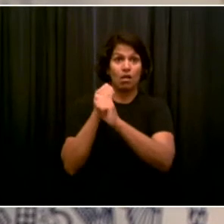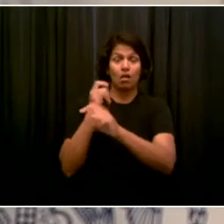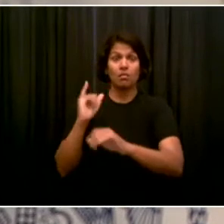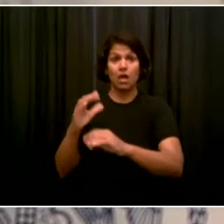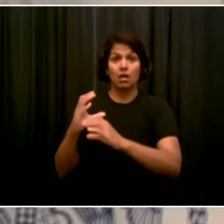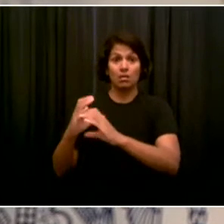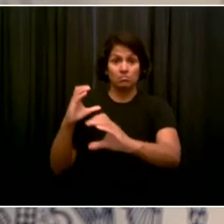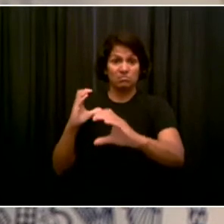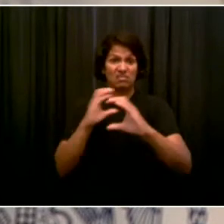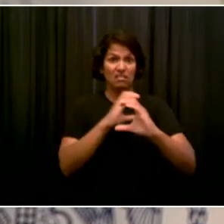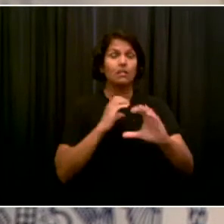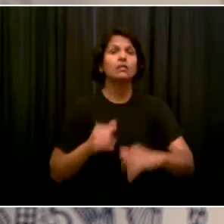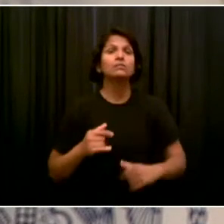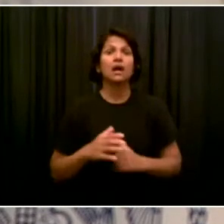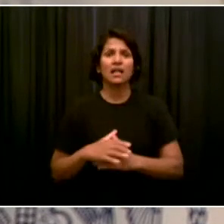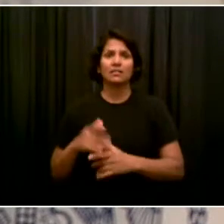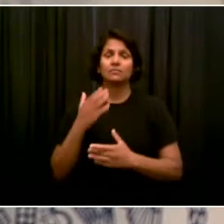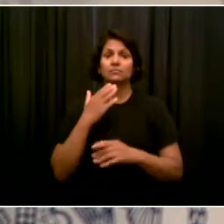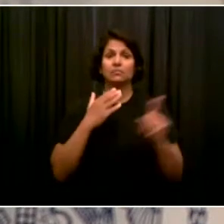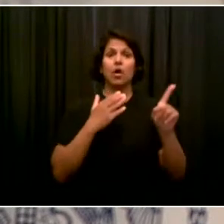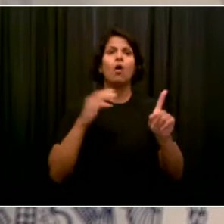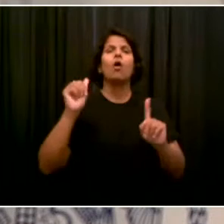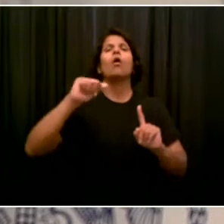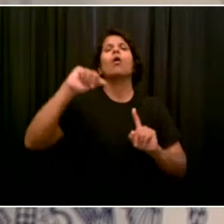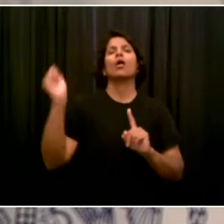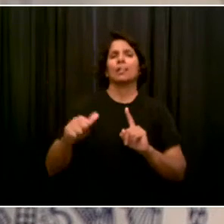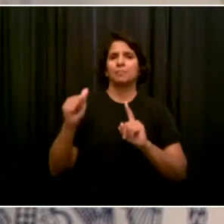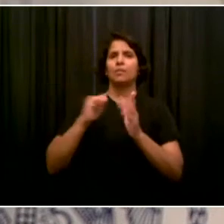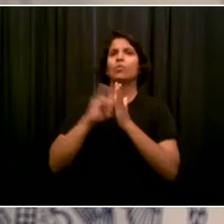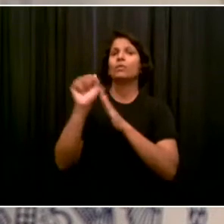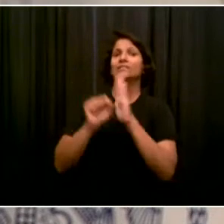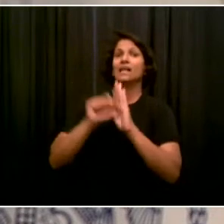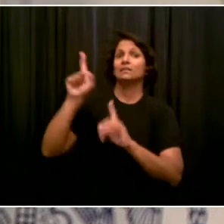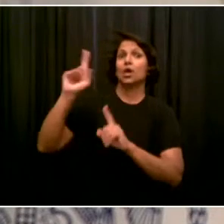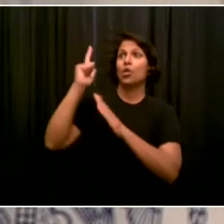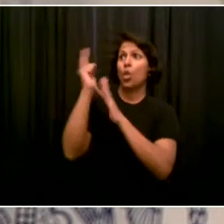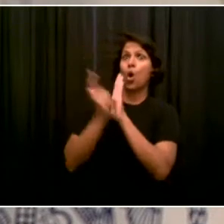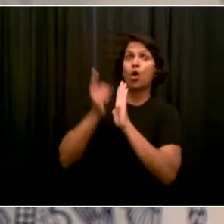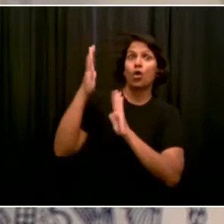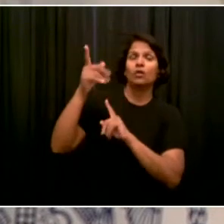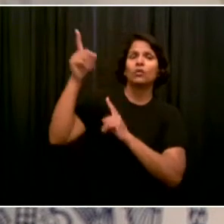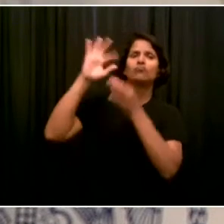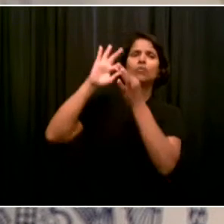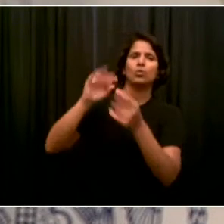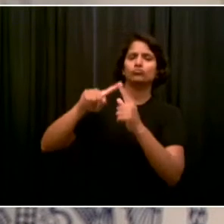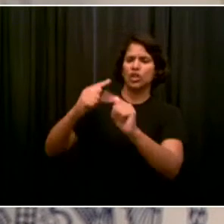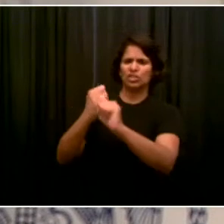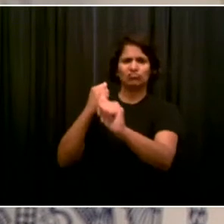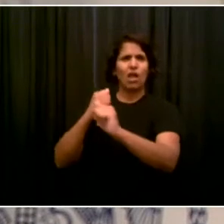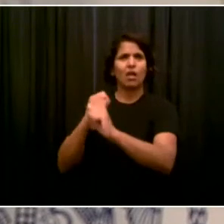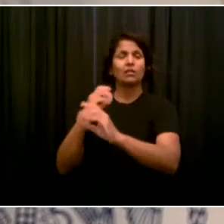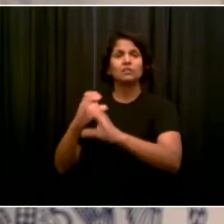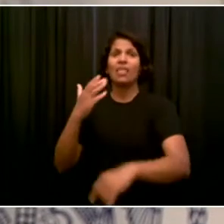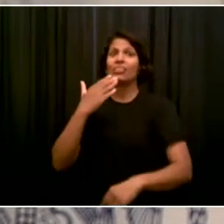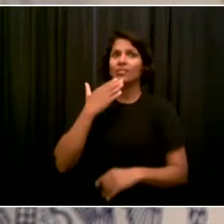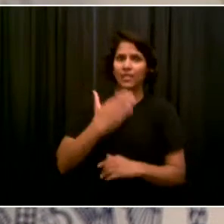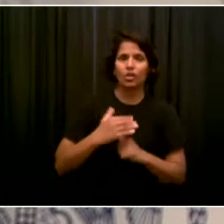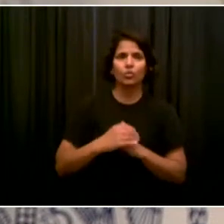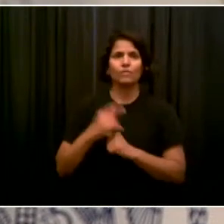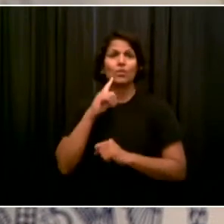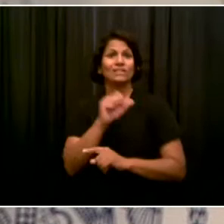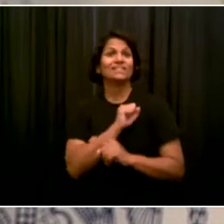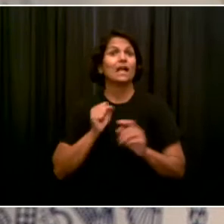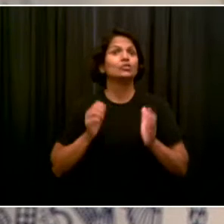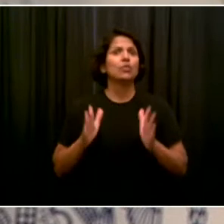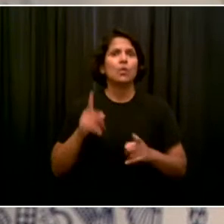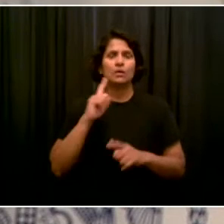to do that the right way. And State Senator Brian Kavanaugh, he is a guy, he's a thinking man. He often has a critique, but he also backs it